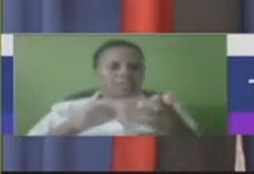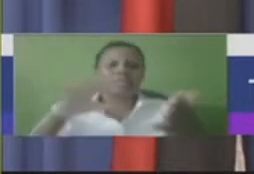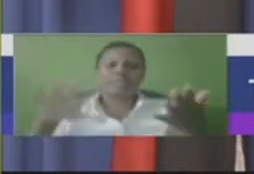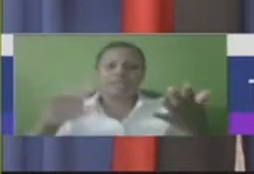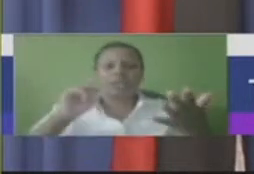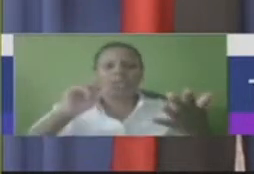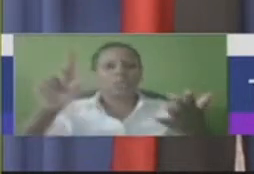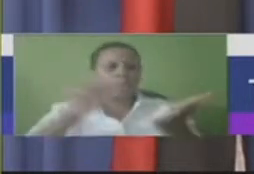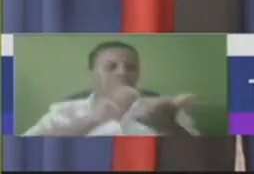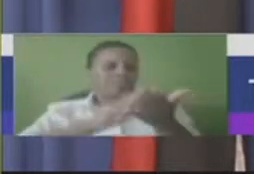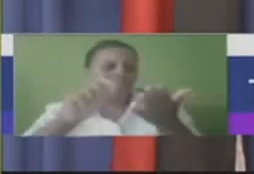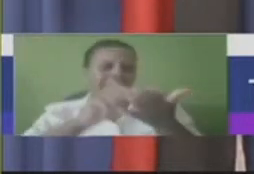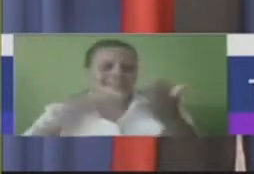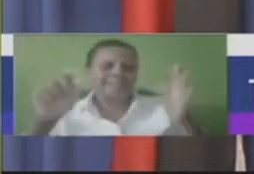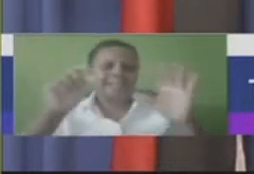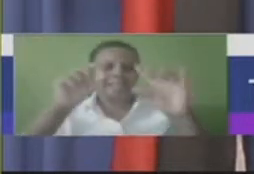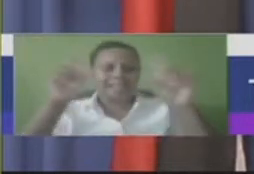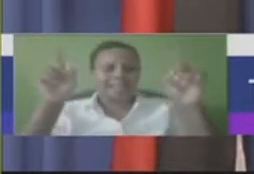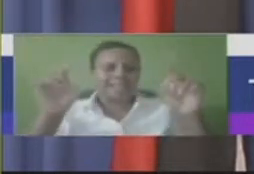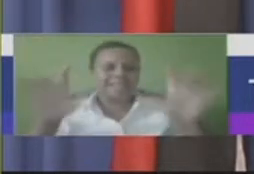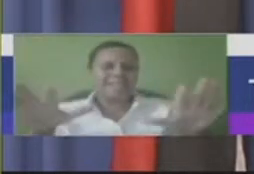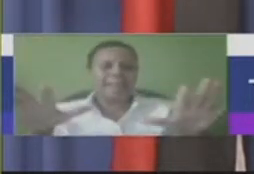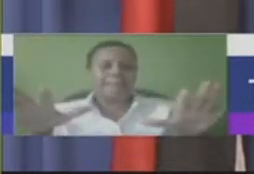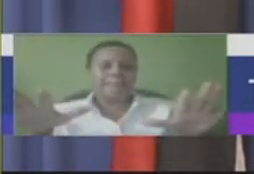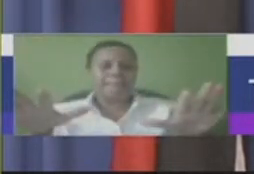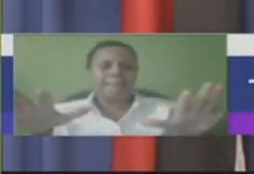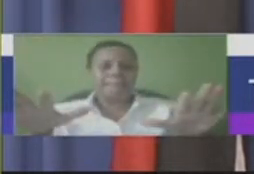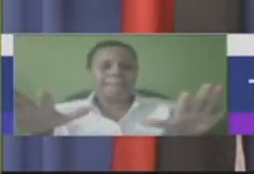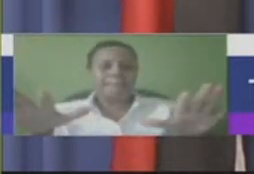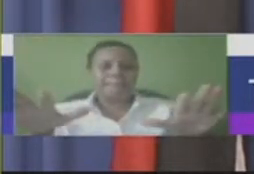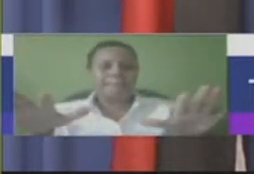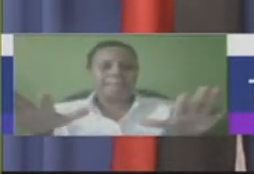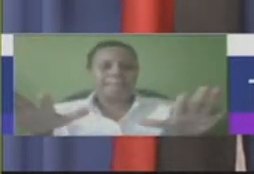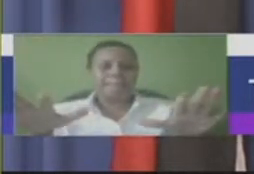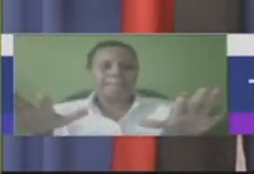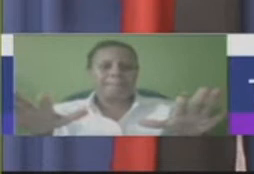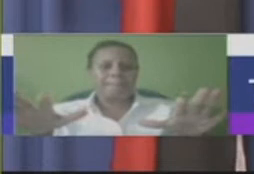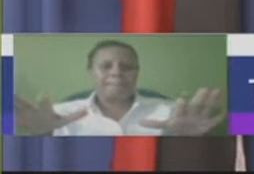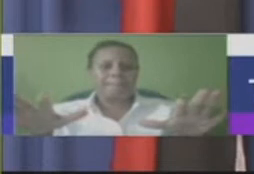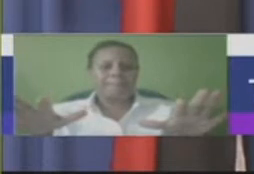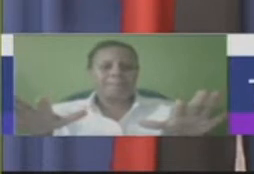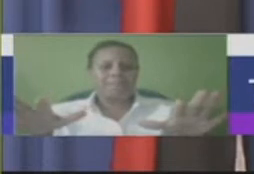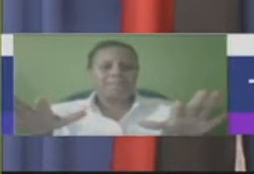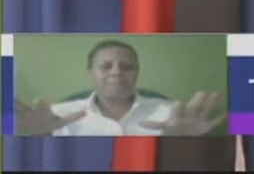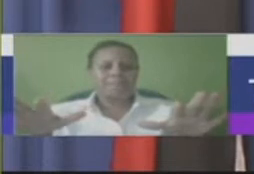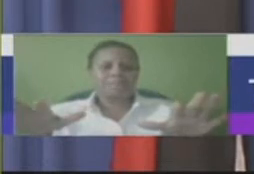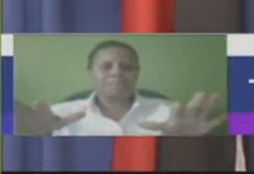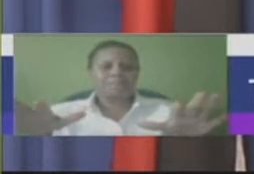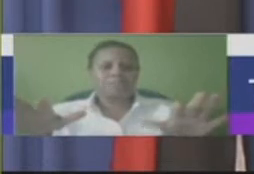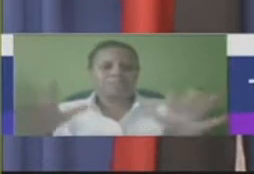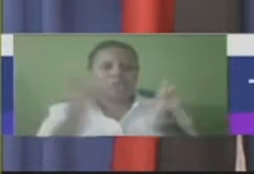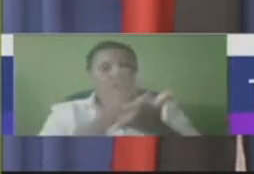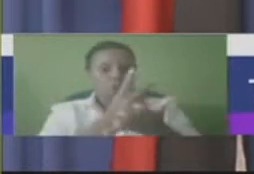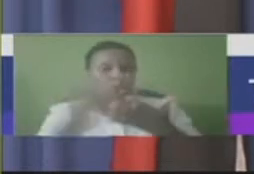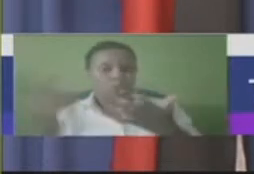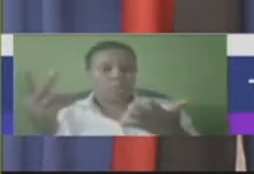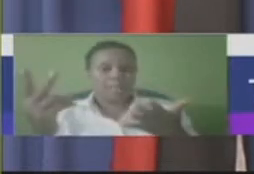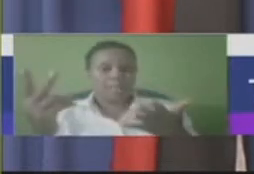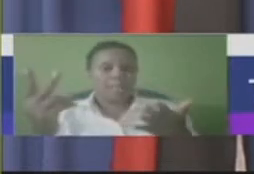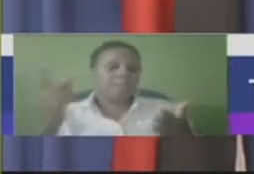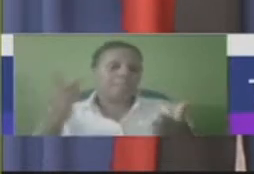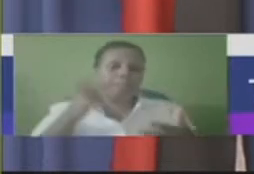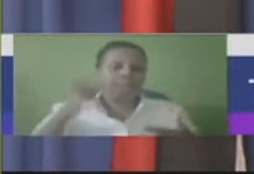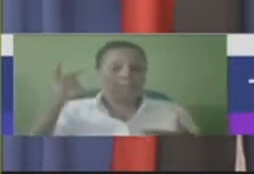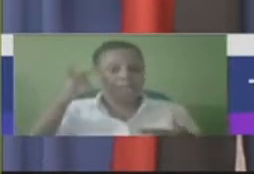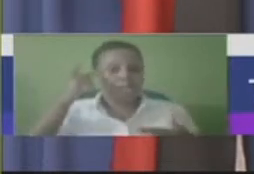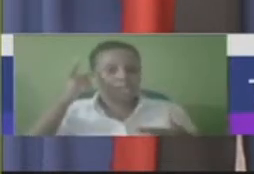them, ushering them, transporting them, that those 2 weeks, we get them to do their exams, get